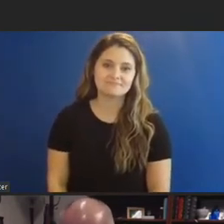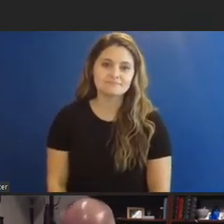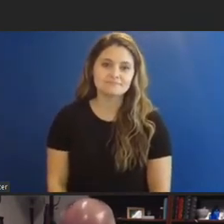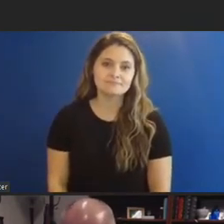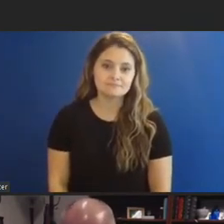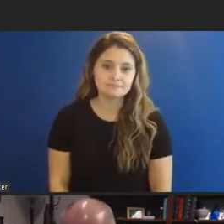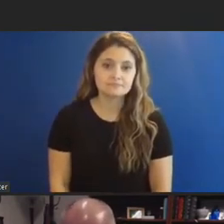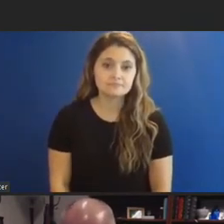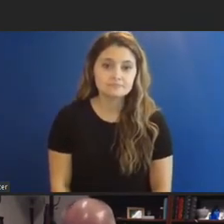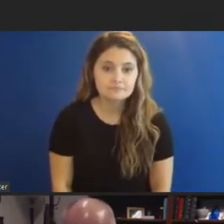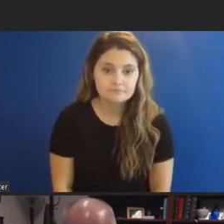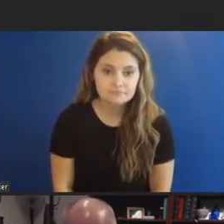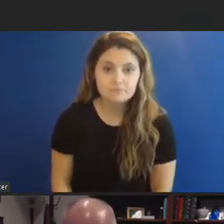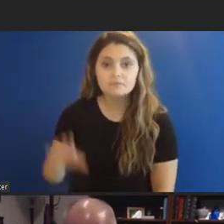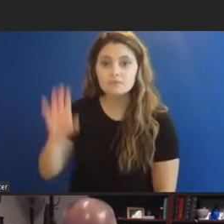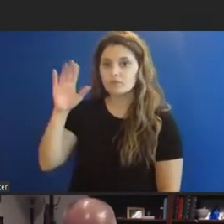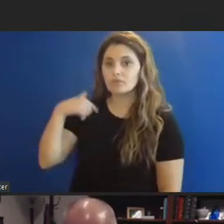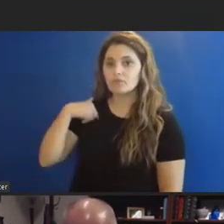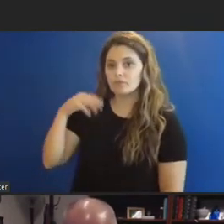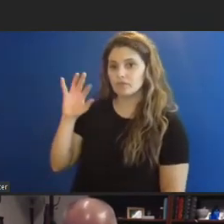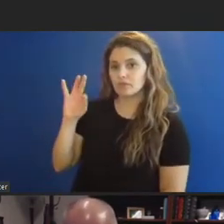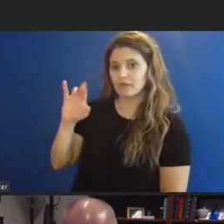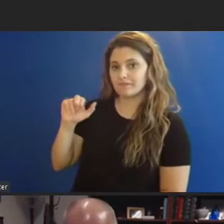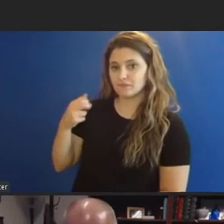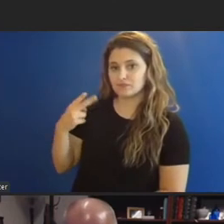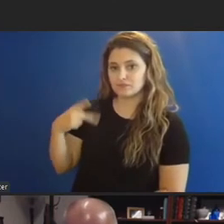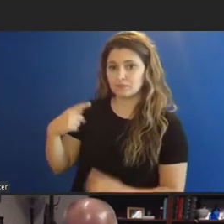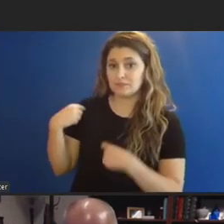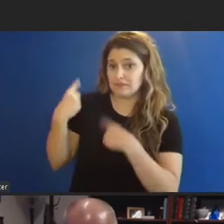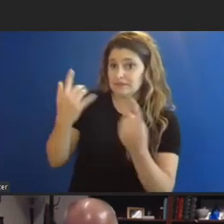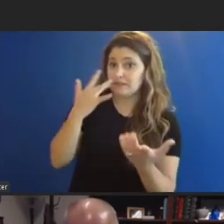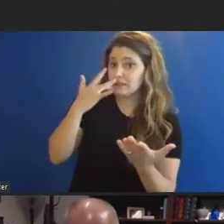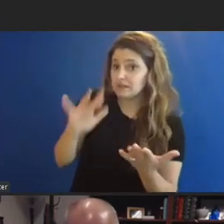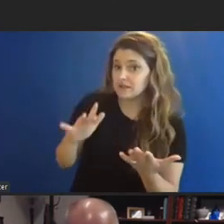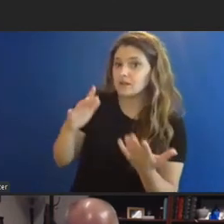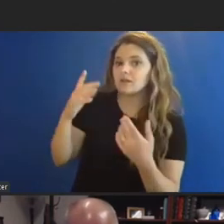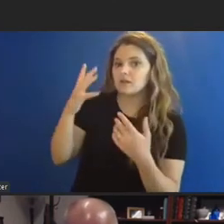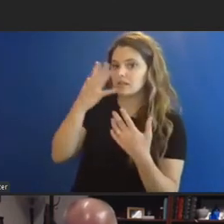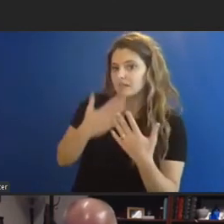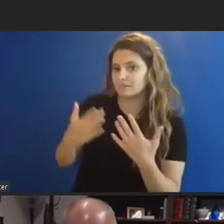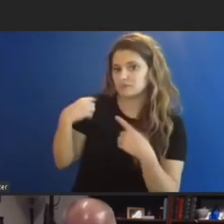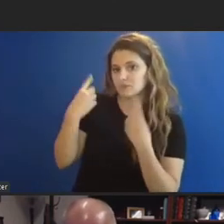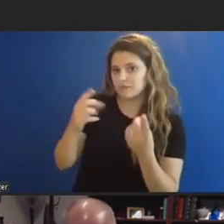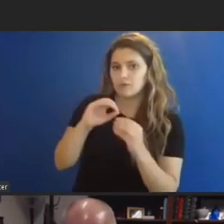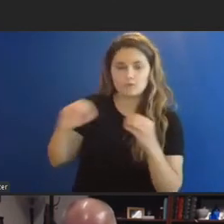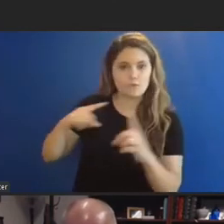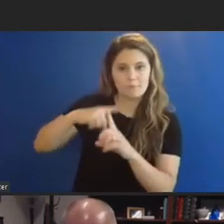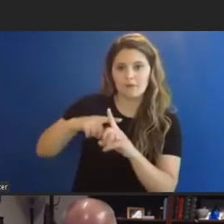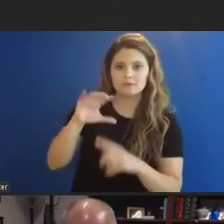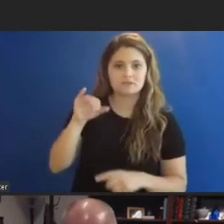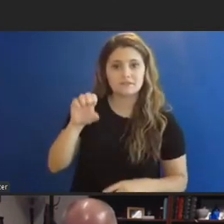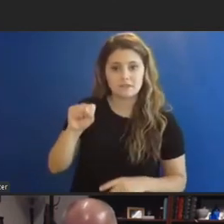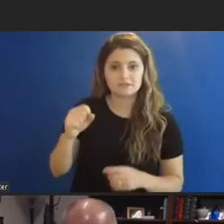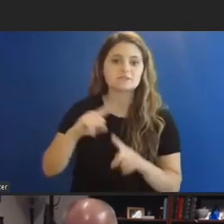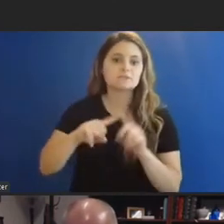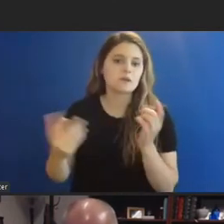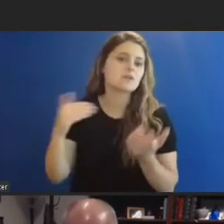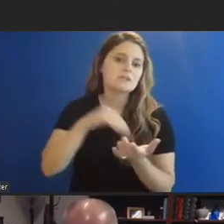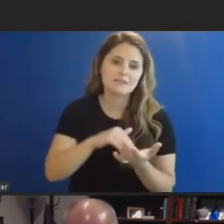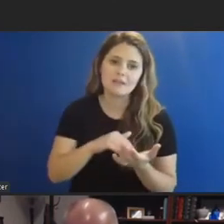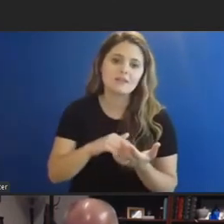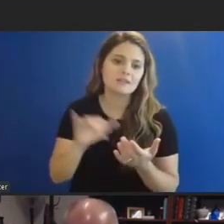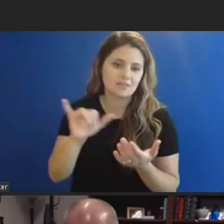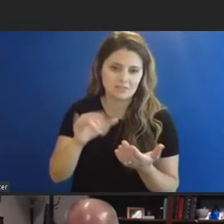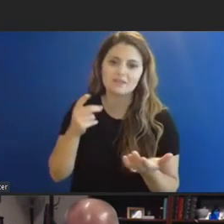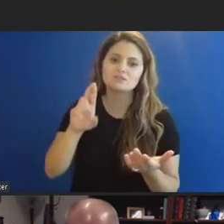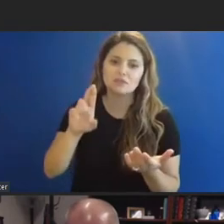A friendship, thankfully, so far we have not had a positive case. But again, just as Dr.